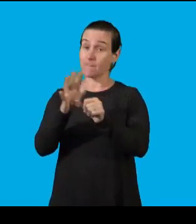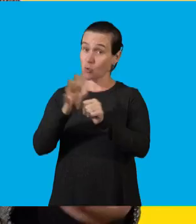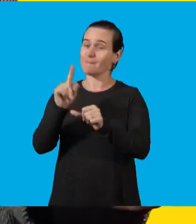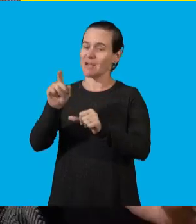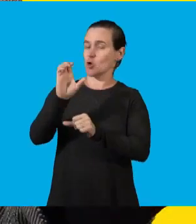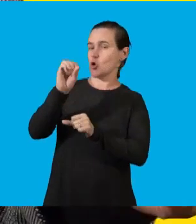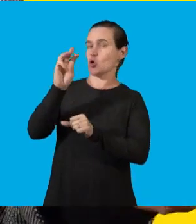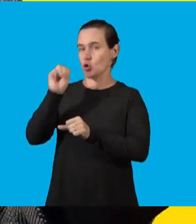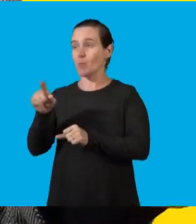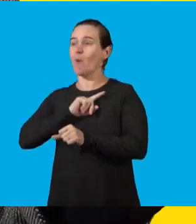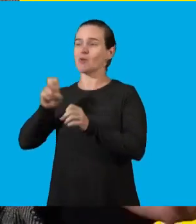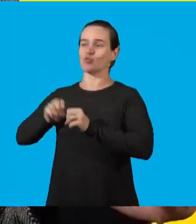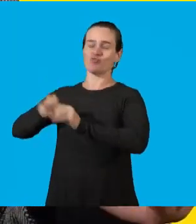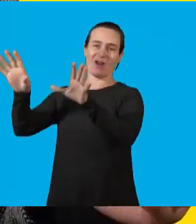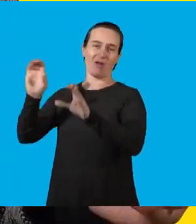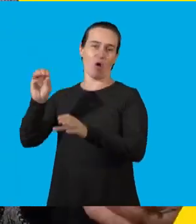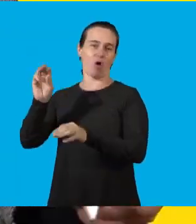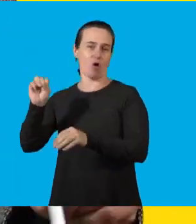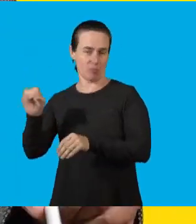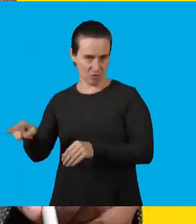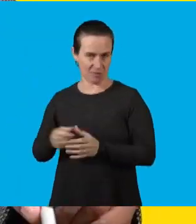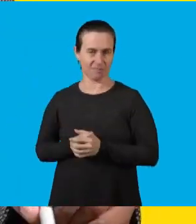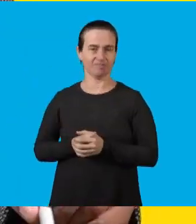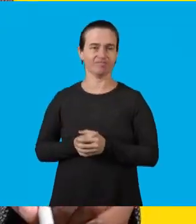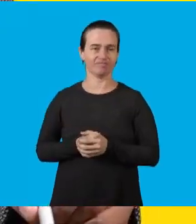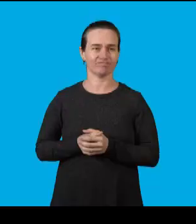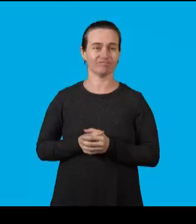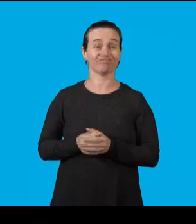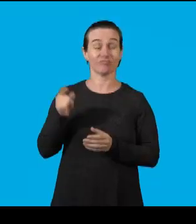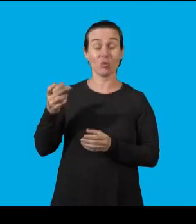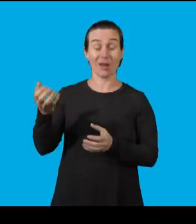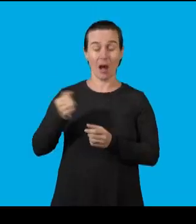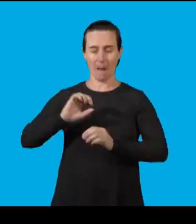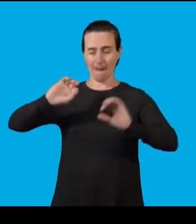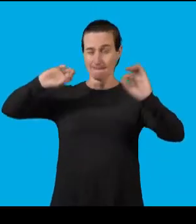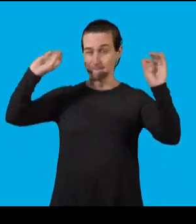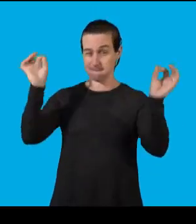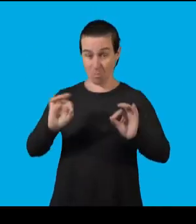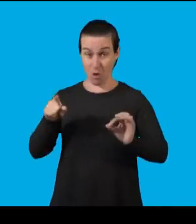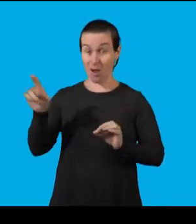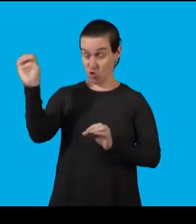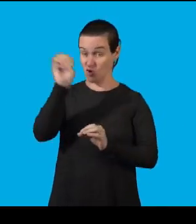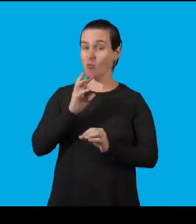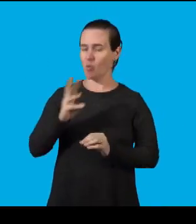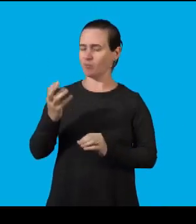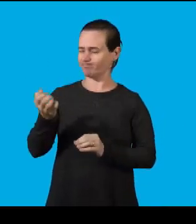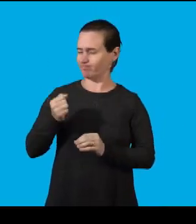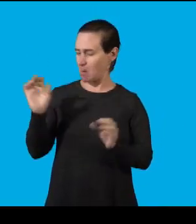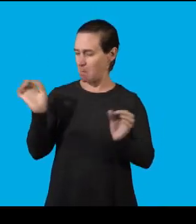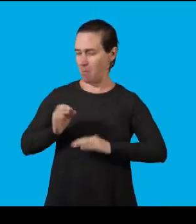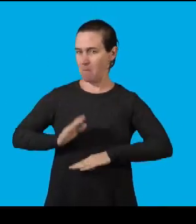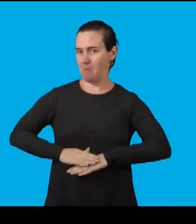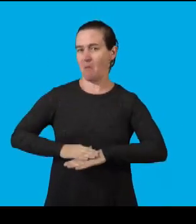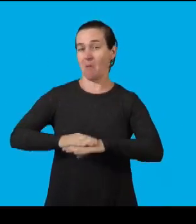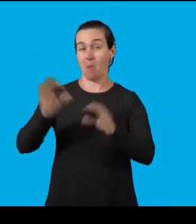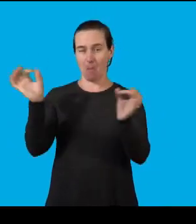important to be in line with the spread of communism, would most likely gain popularity. So that means they